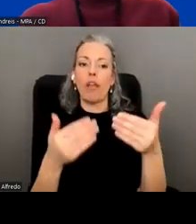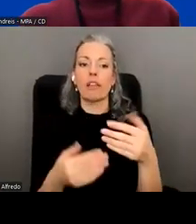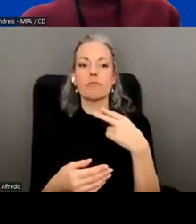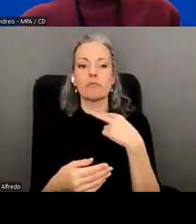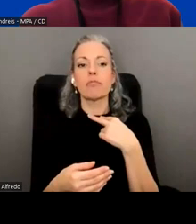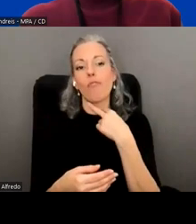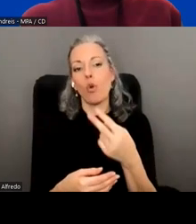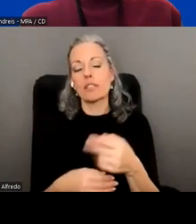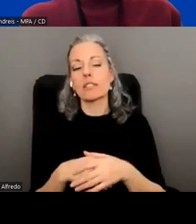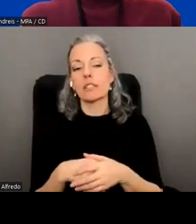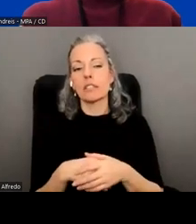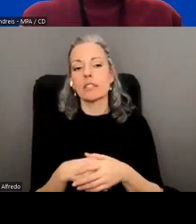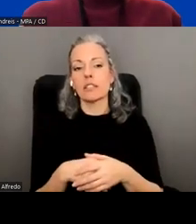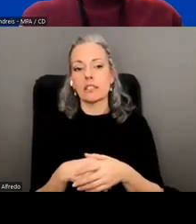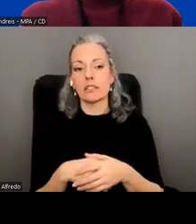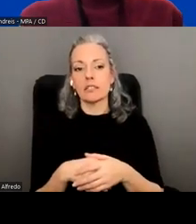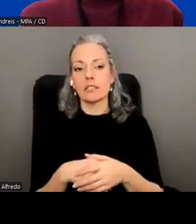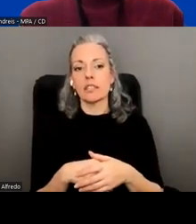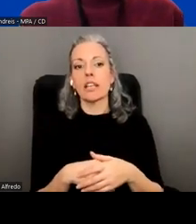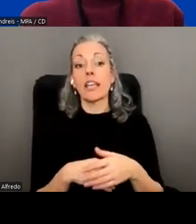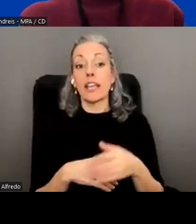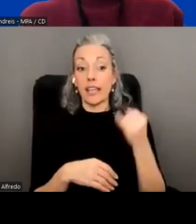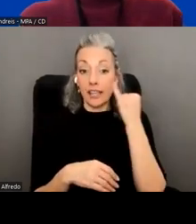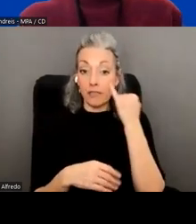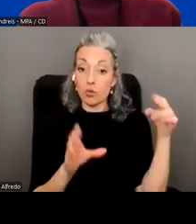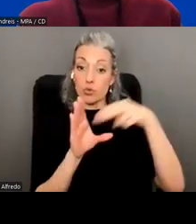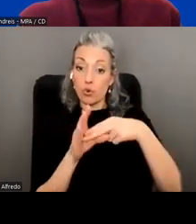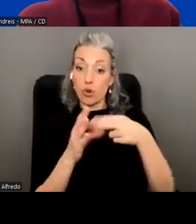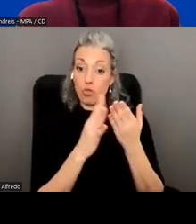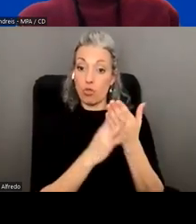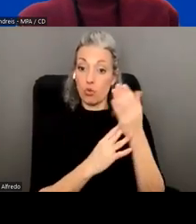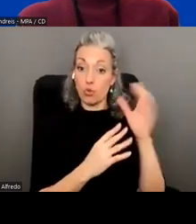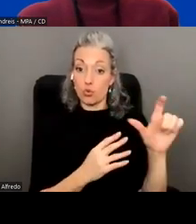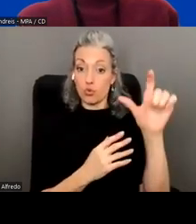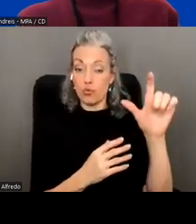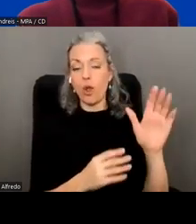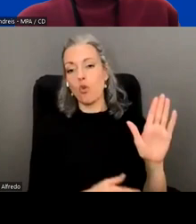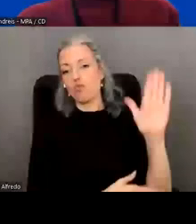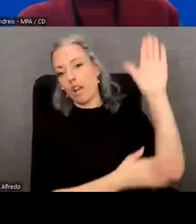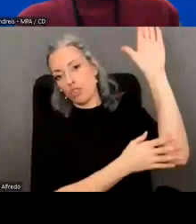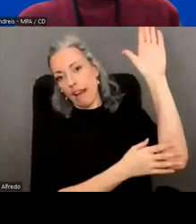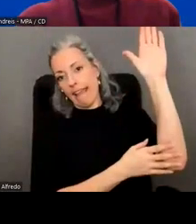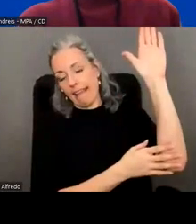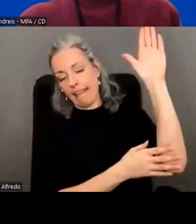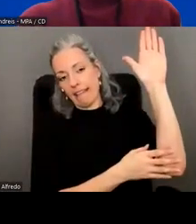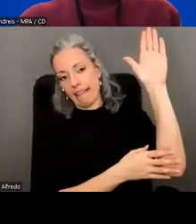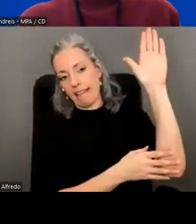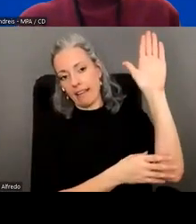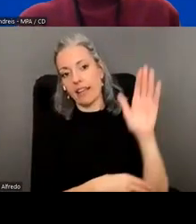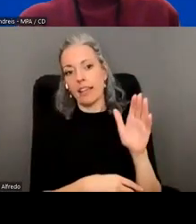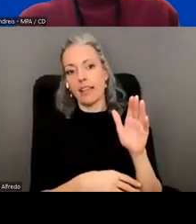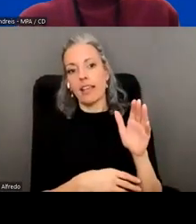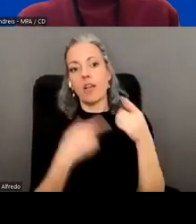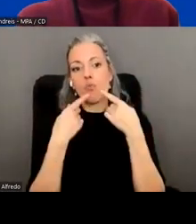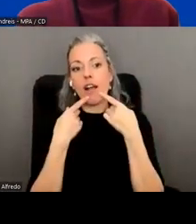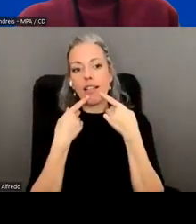by the Zoom webinar, raise your hand and we will announce the last 4 digits of your phone number and